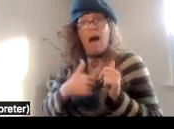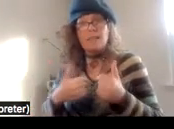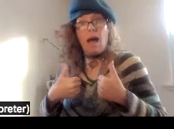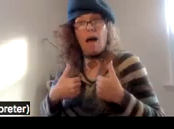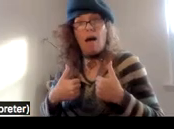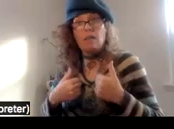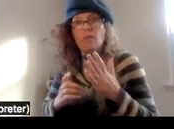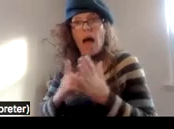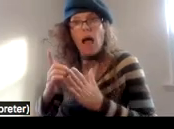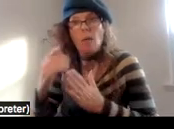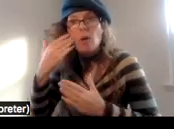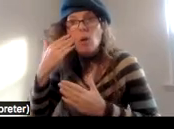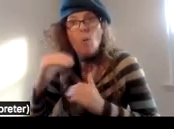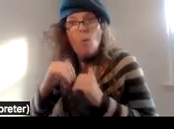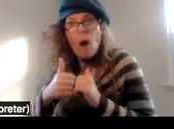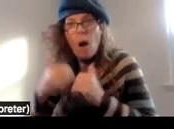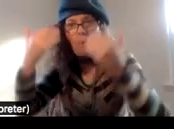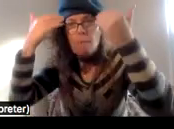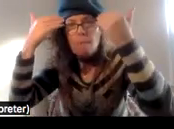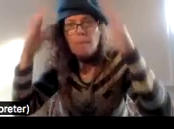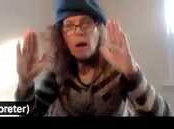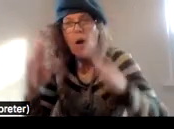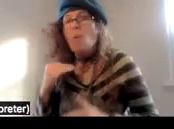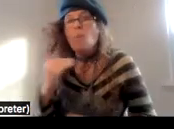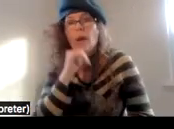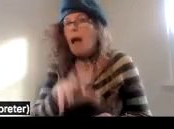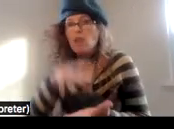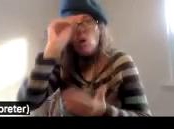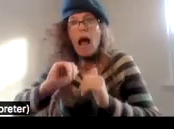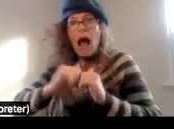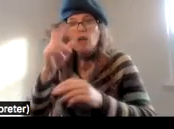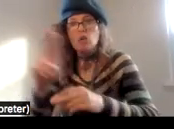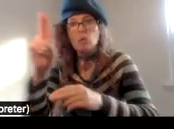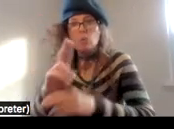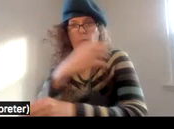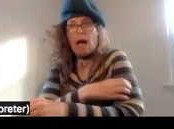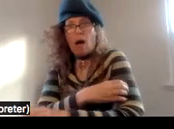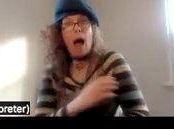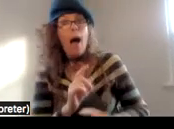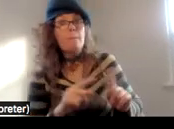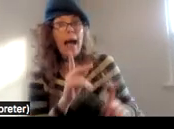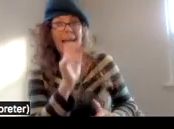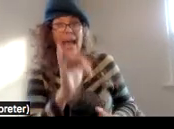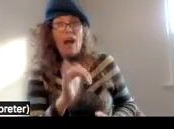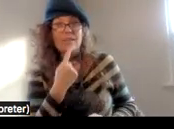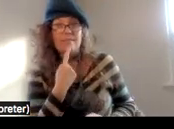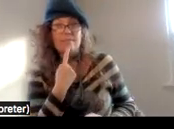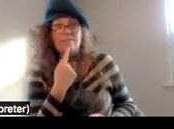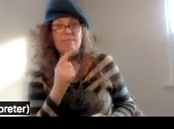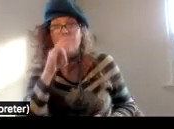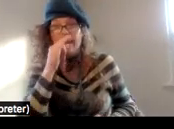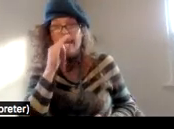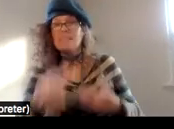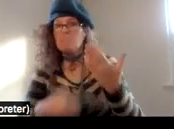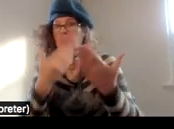because we just haven't learned how to use these powers but with the kids coming in now you know they they have them